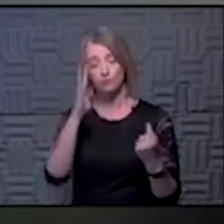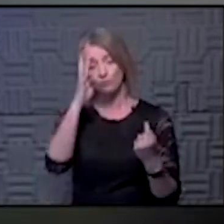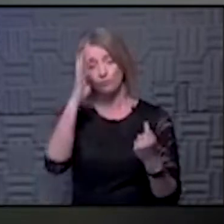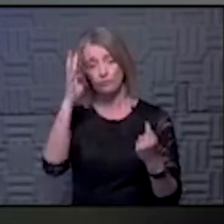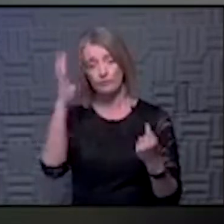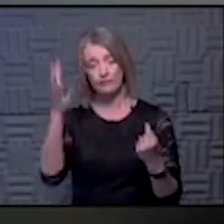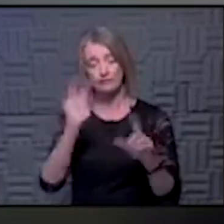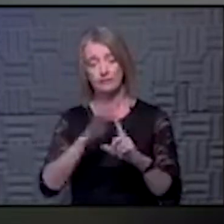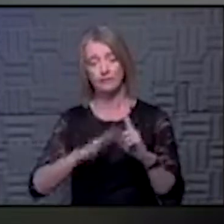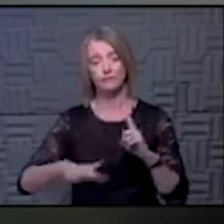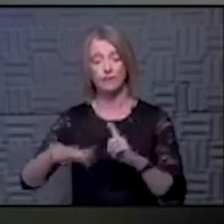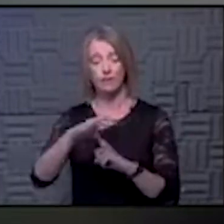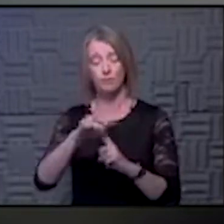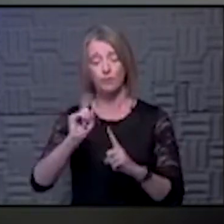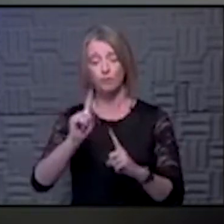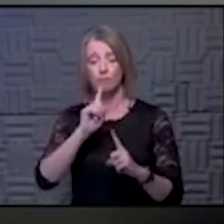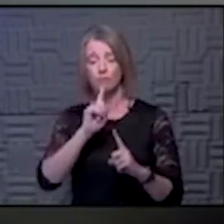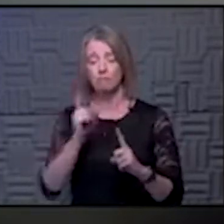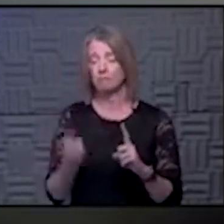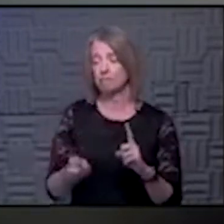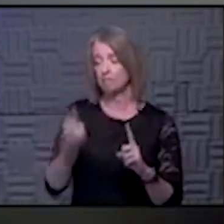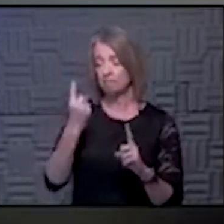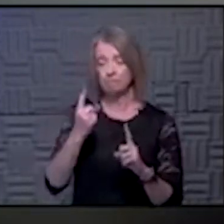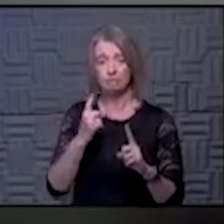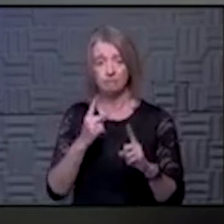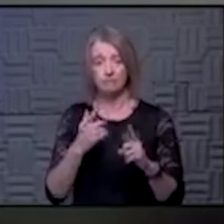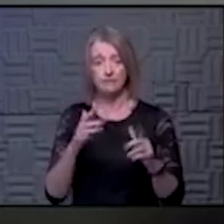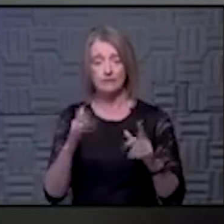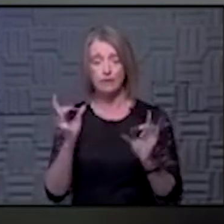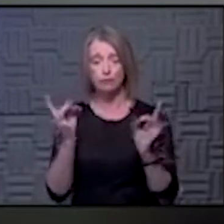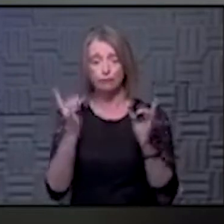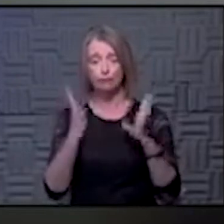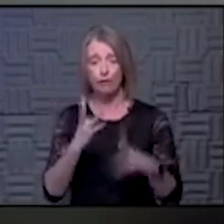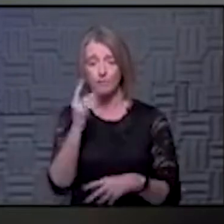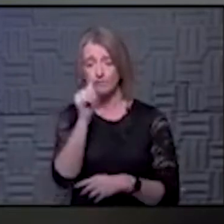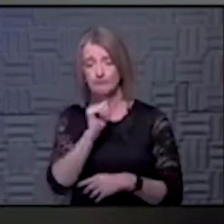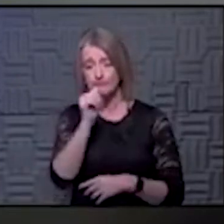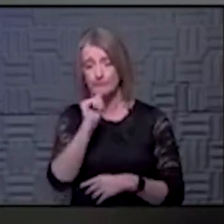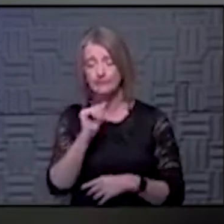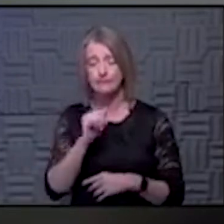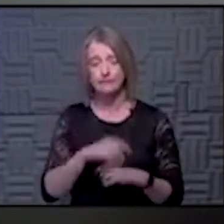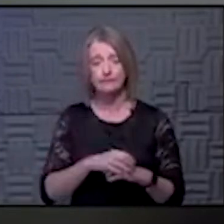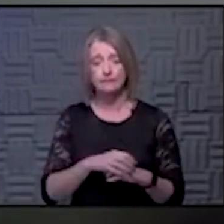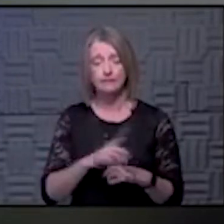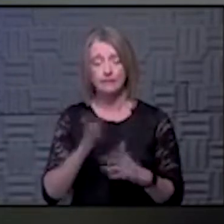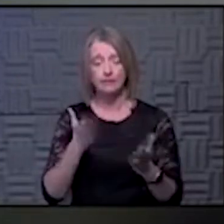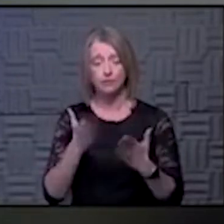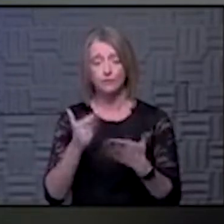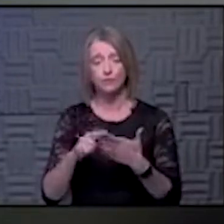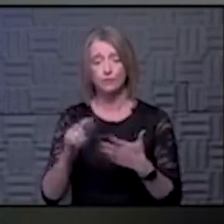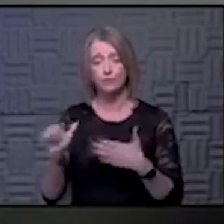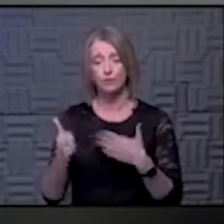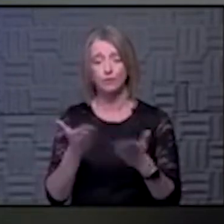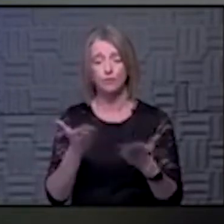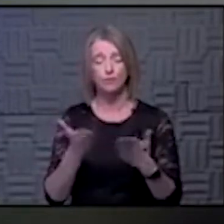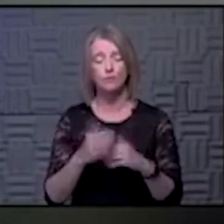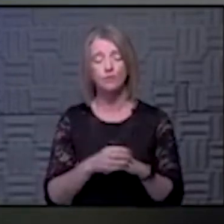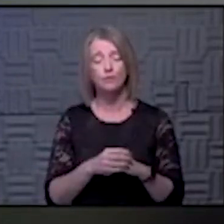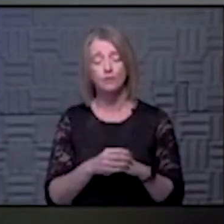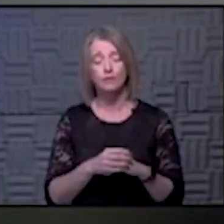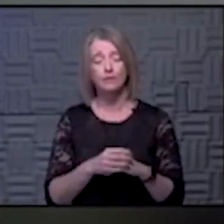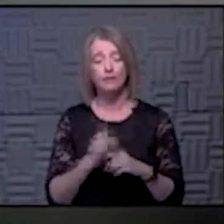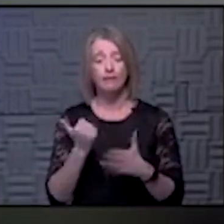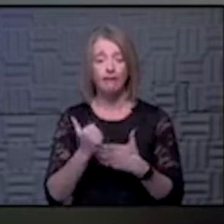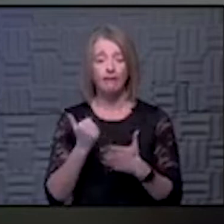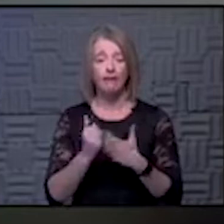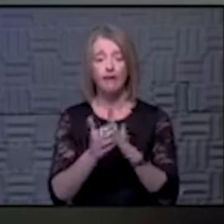through our services where they can really understand the traumas that they've endured in service to others and develop the integrative skills